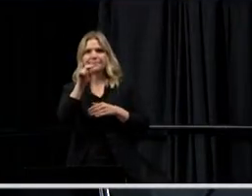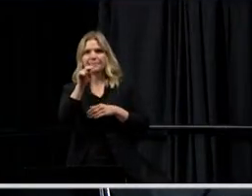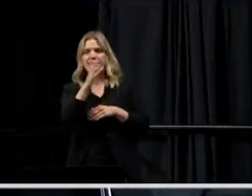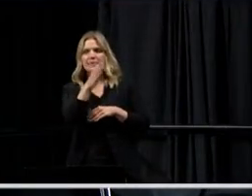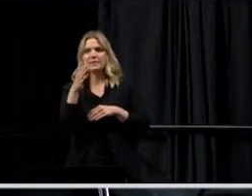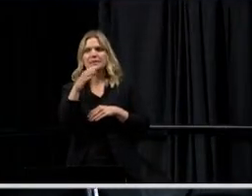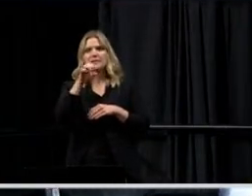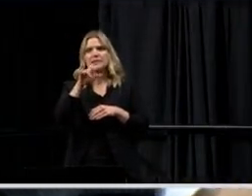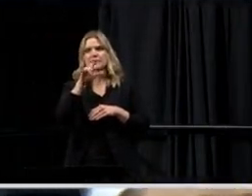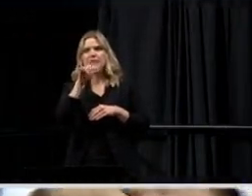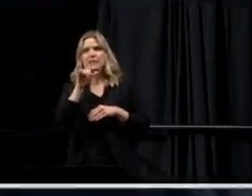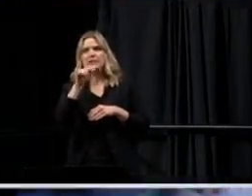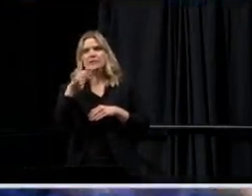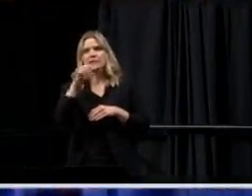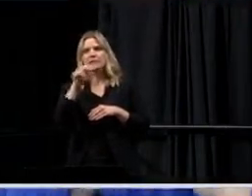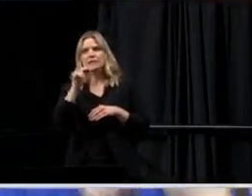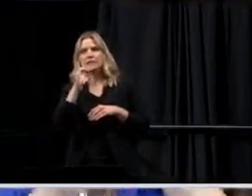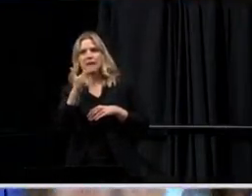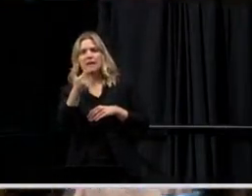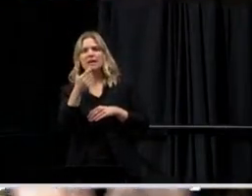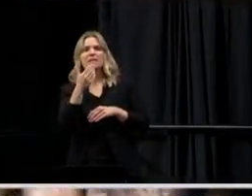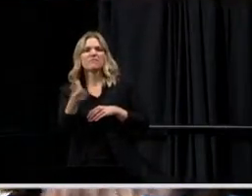Miss Emily Peng, Valedictorian.